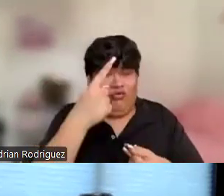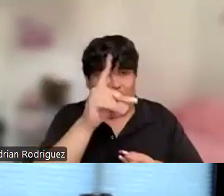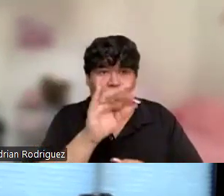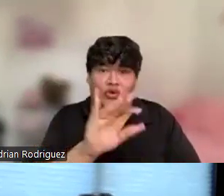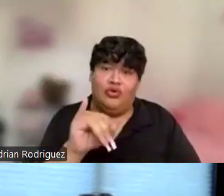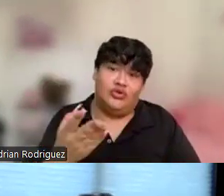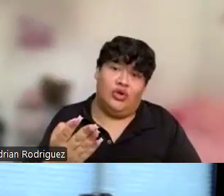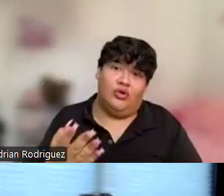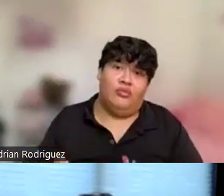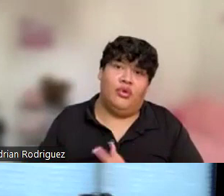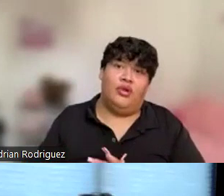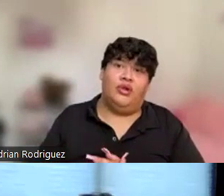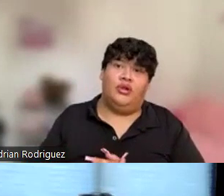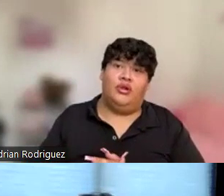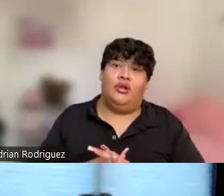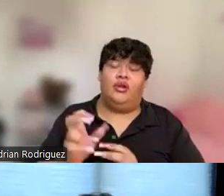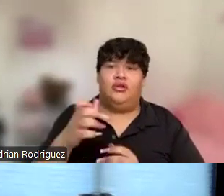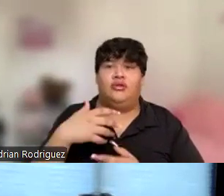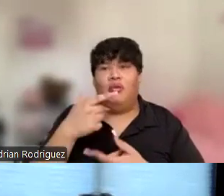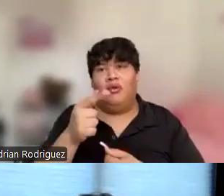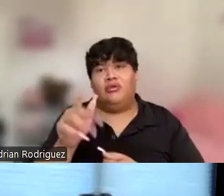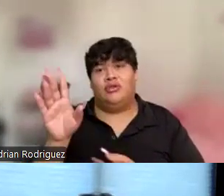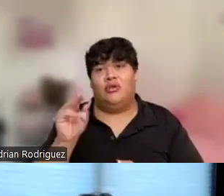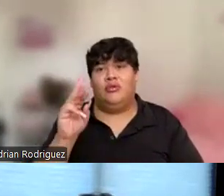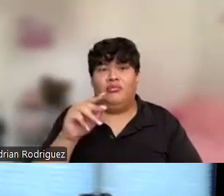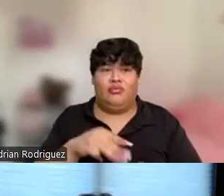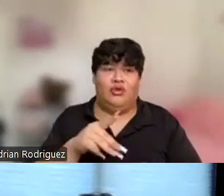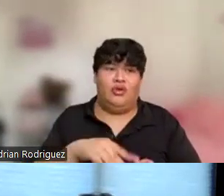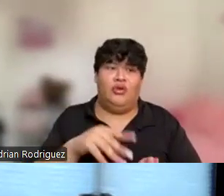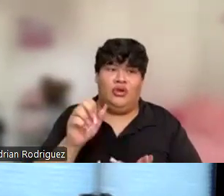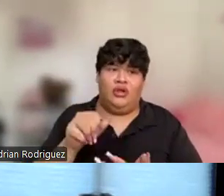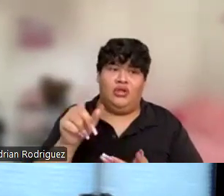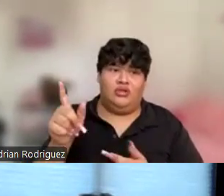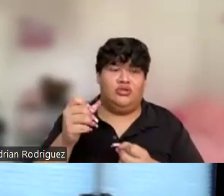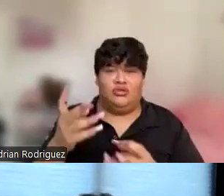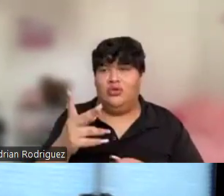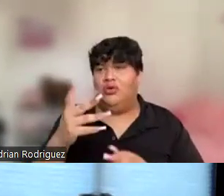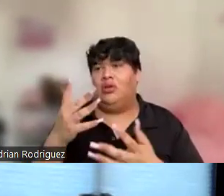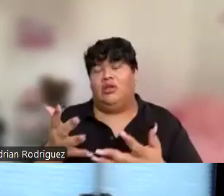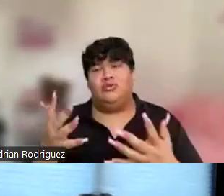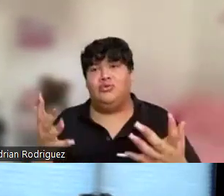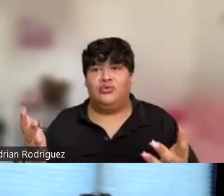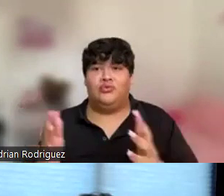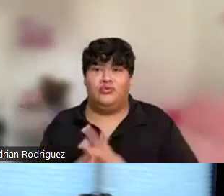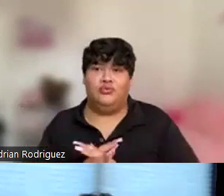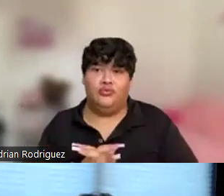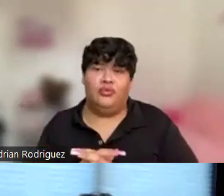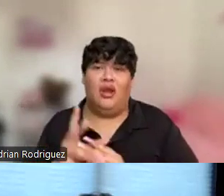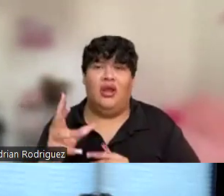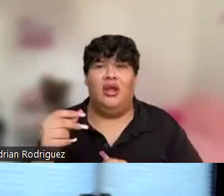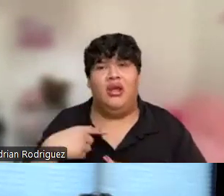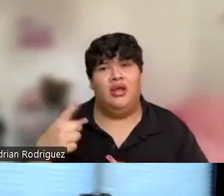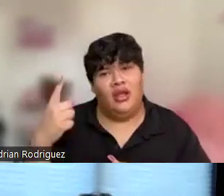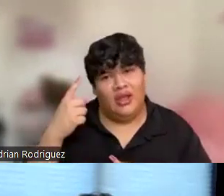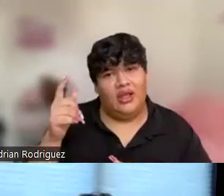I can promise you it is as a primary care doctor. Visits are tight, lots of things to do. I think